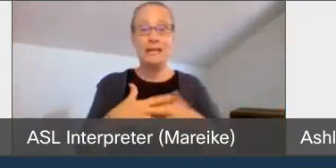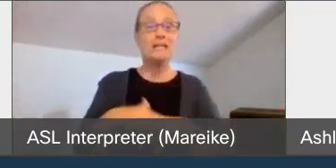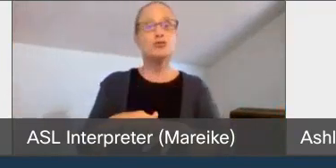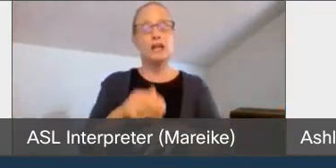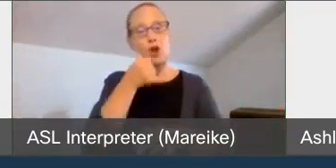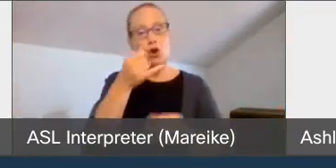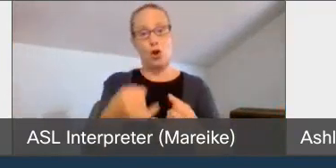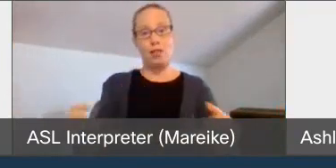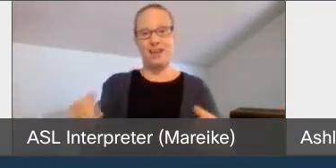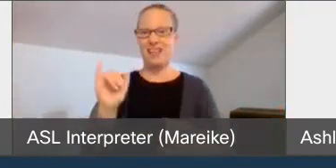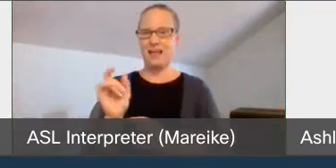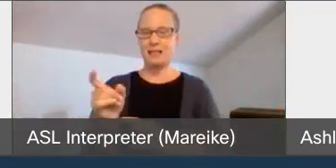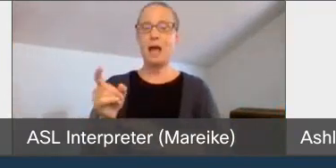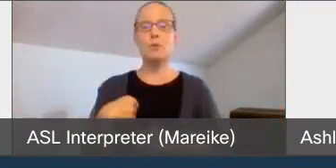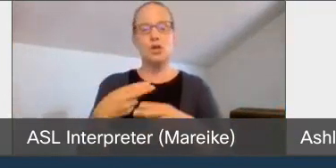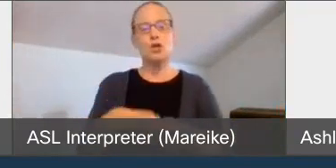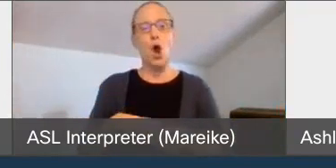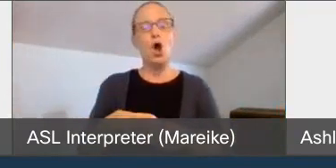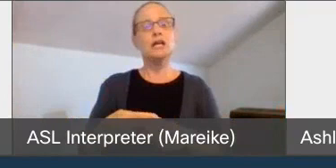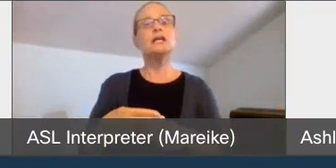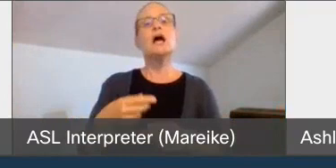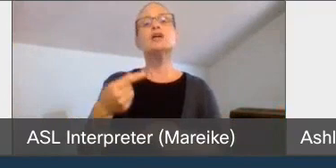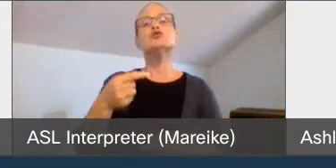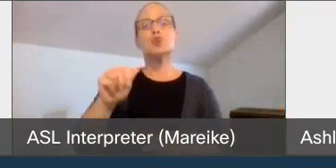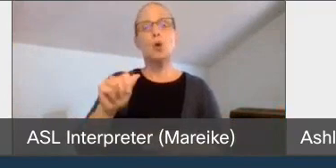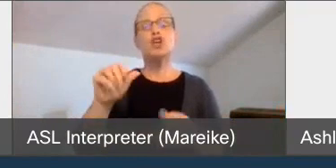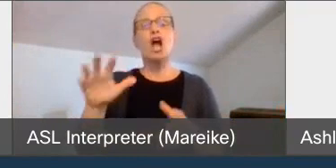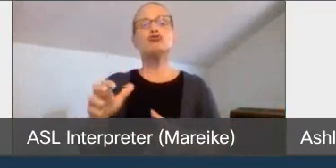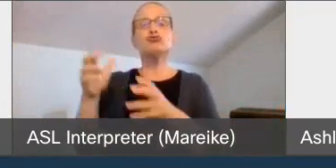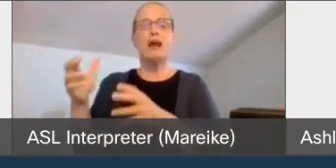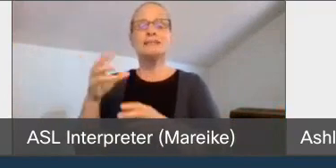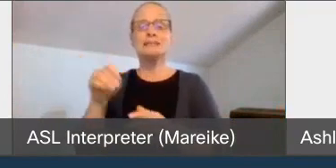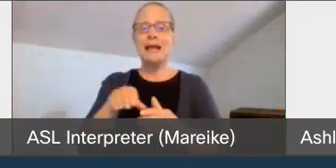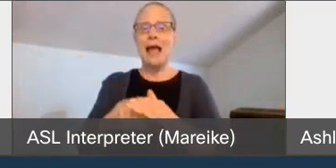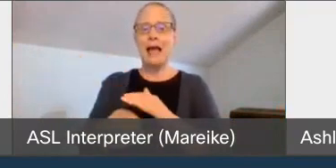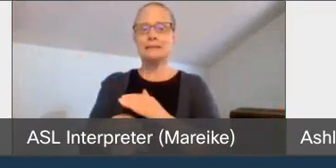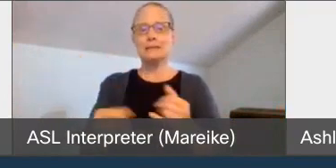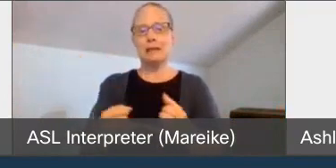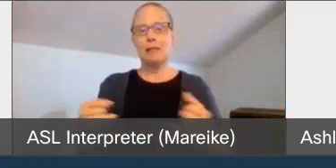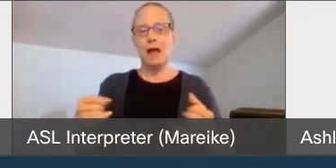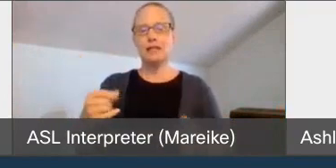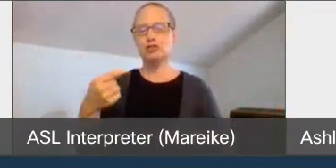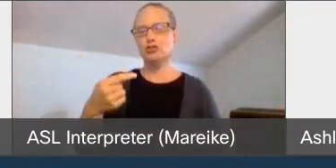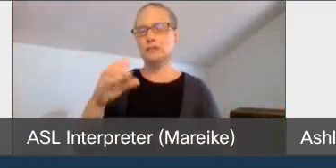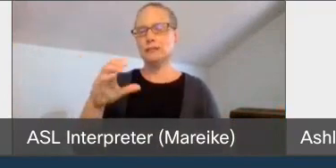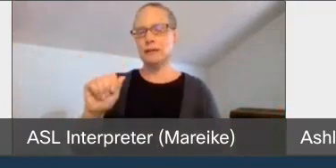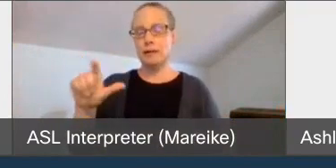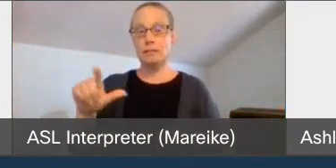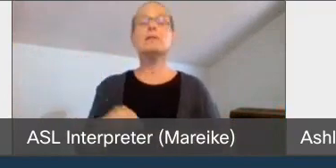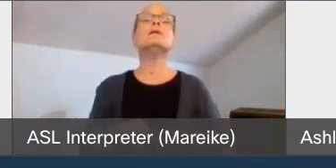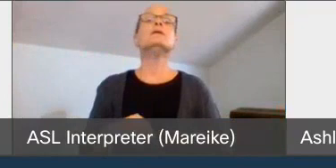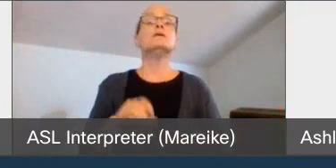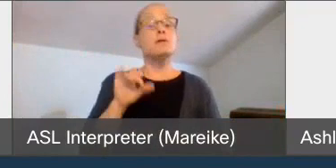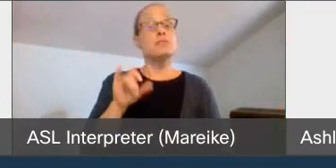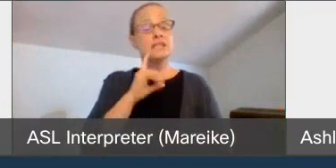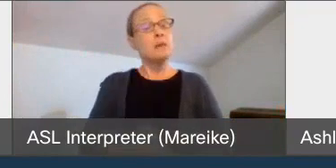then, and we dubbed it the Georgia Crisis and Access Line. Over time, that has been enhanced, and